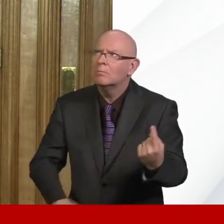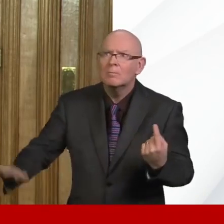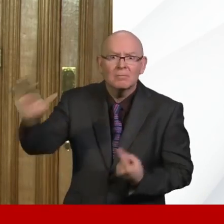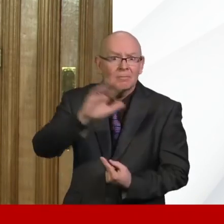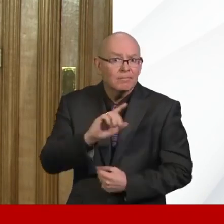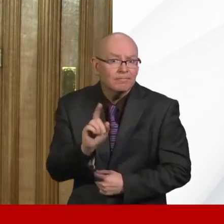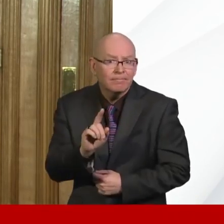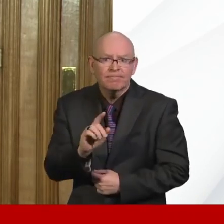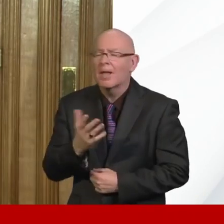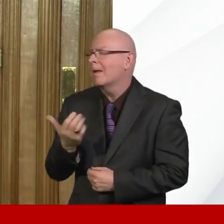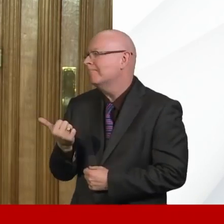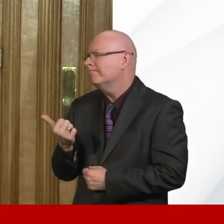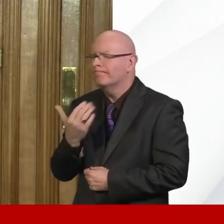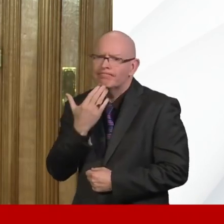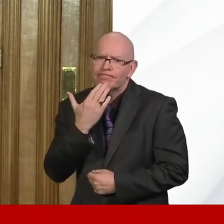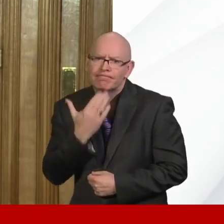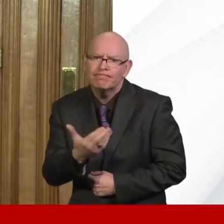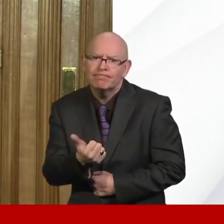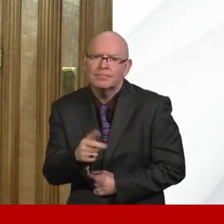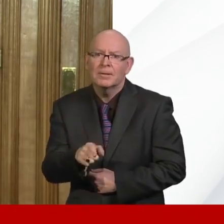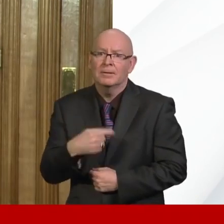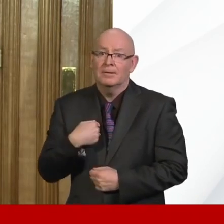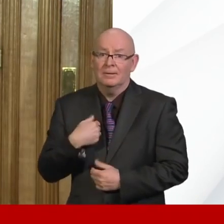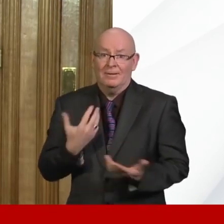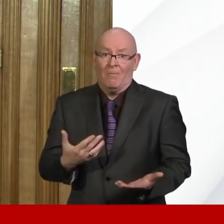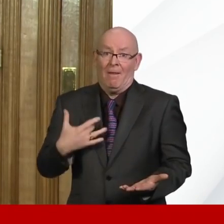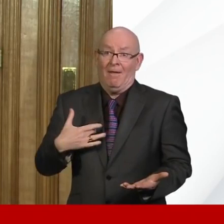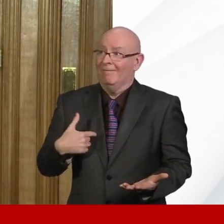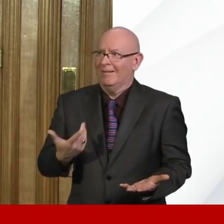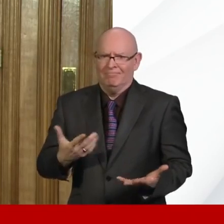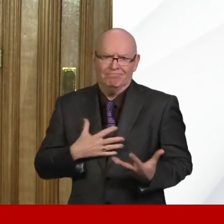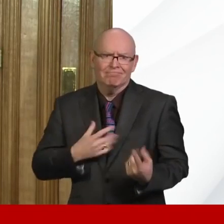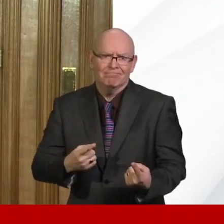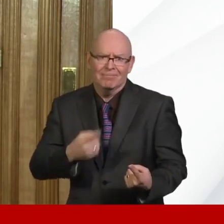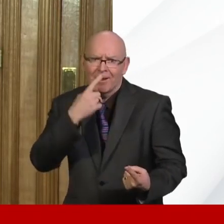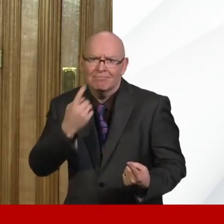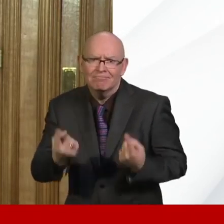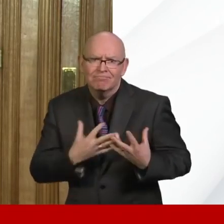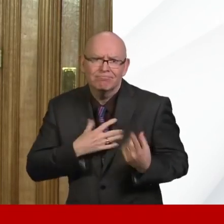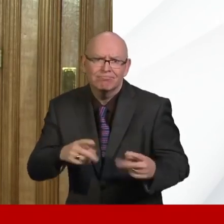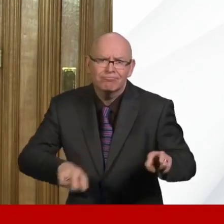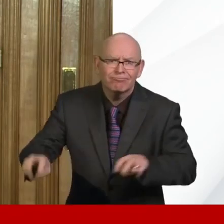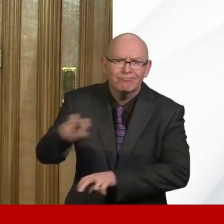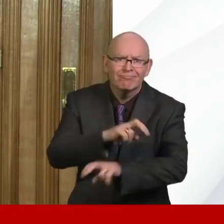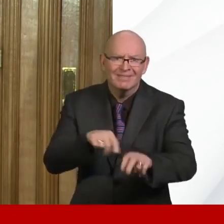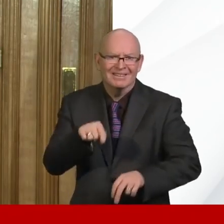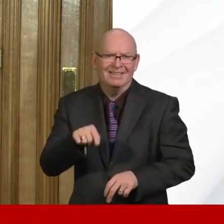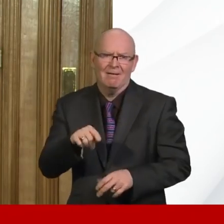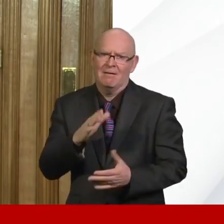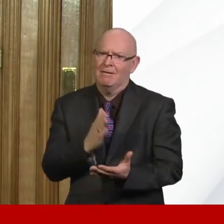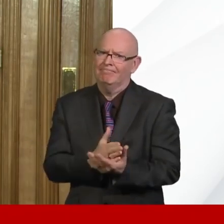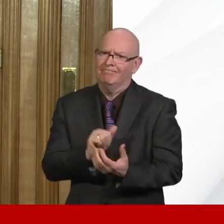will certainly wish to consider bringing forward further and faster measures where that is necessary to suppress the peak of